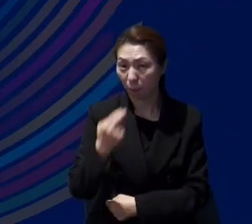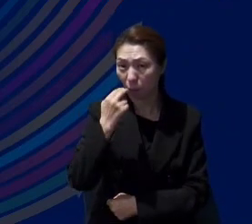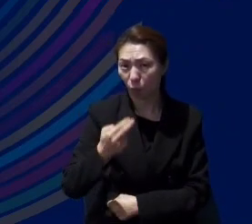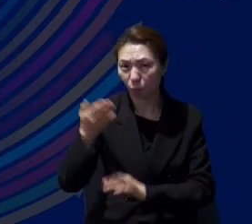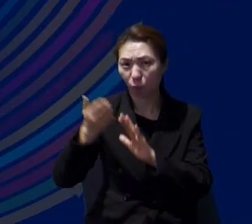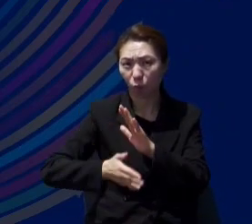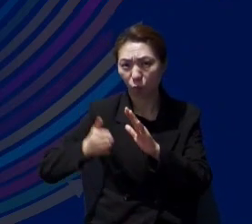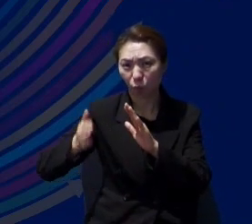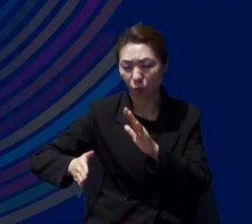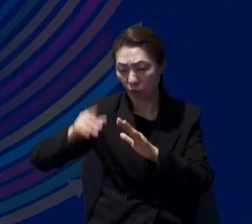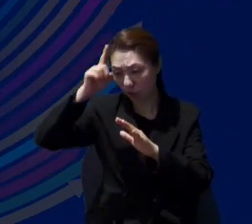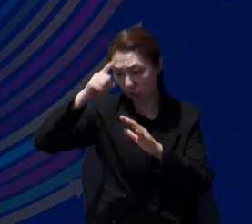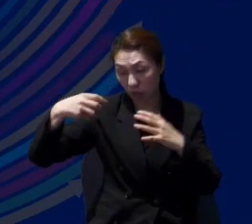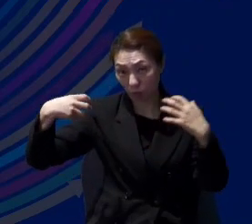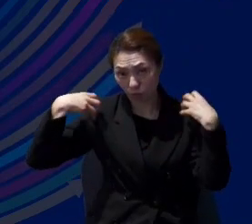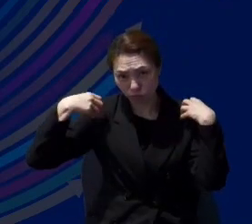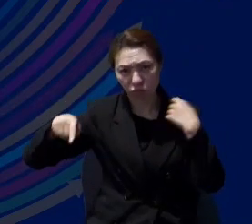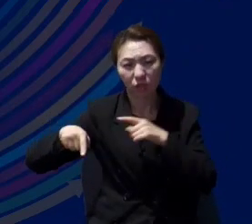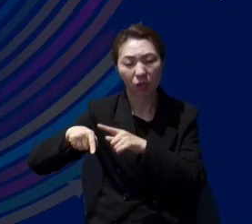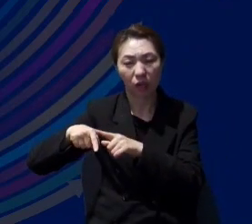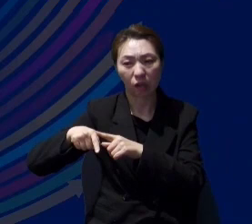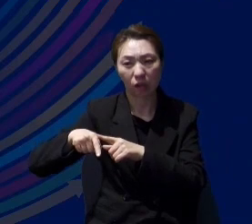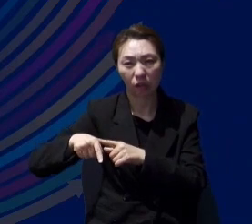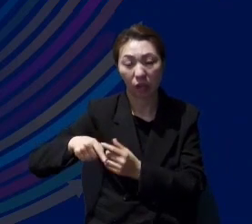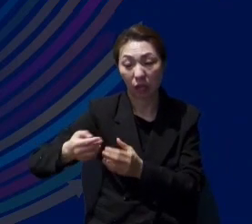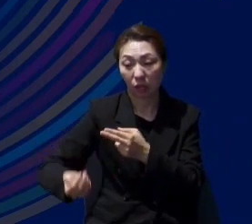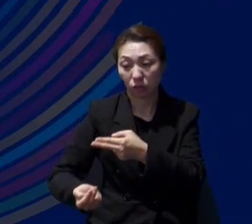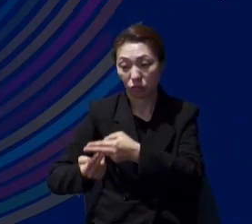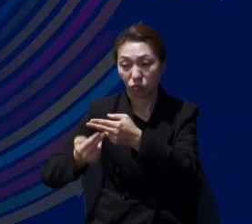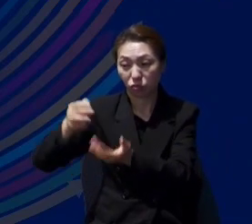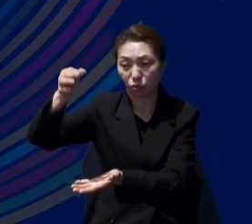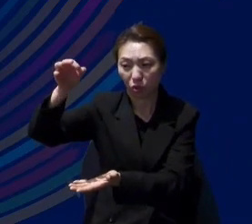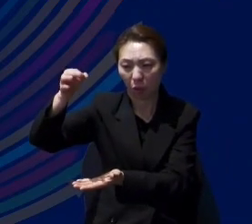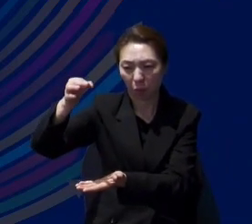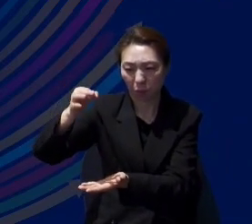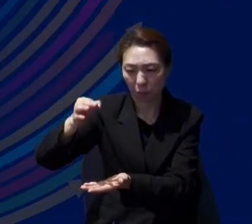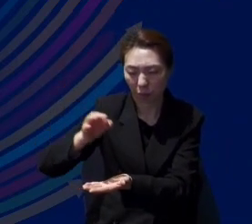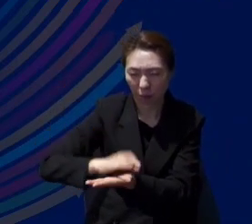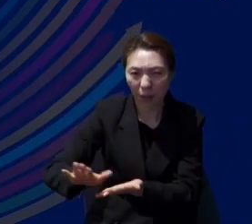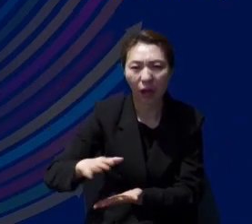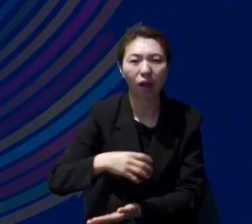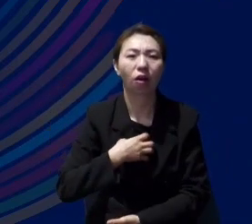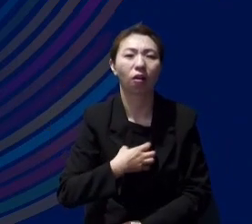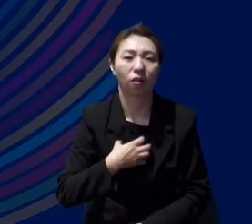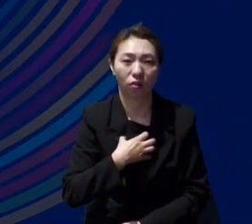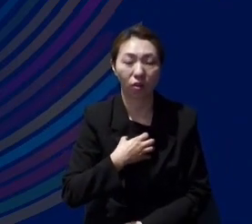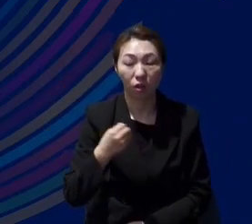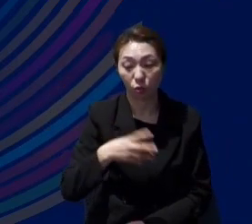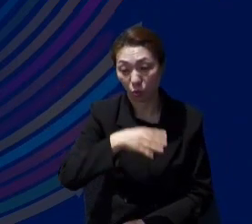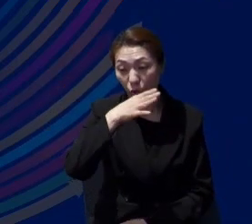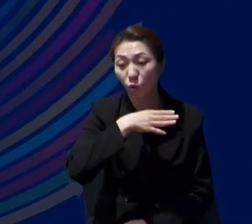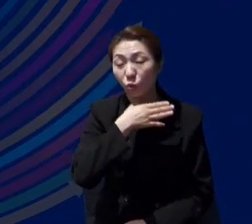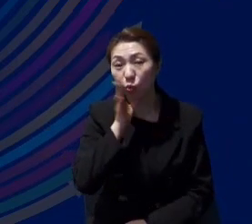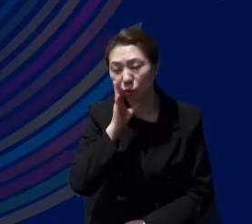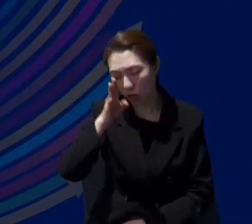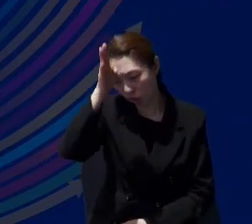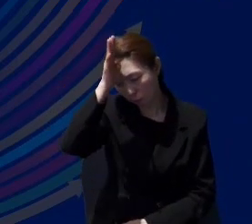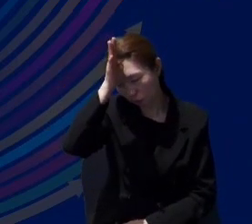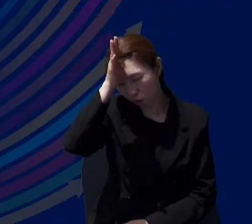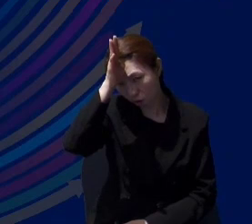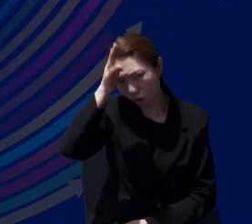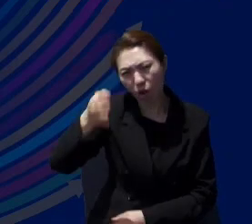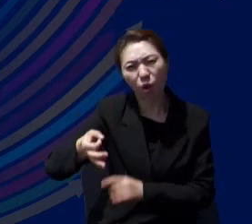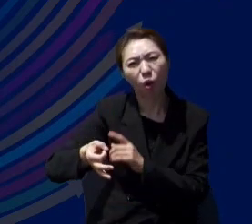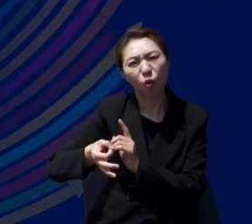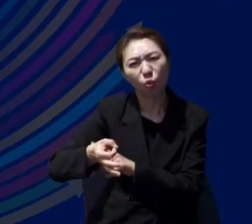increasing burden of non-communicable diseases among older people drives up healthcare cost. So that